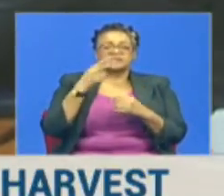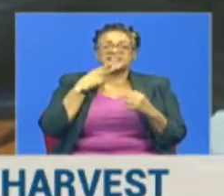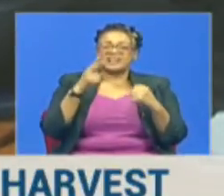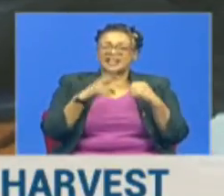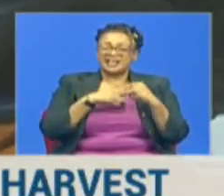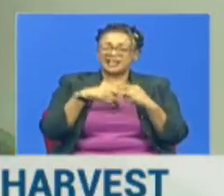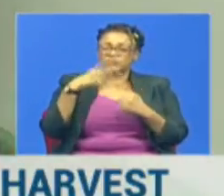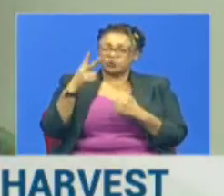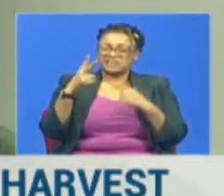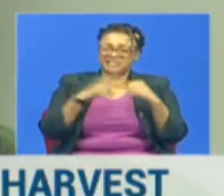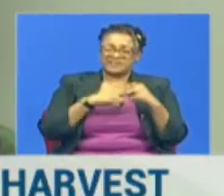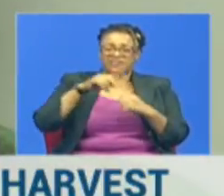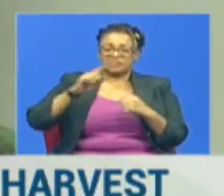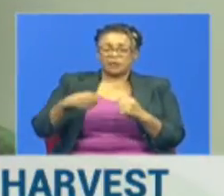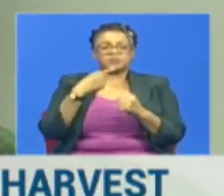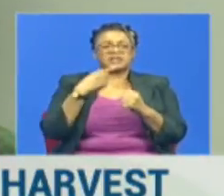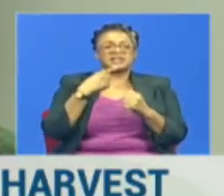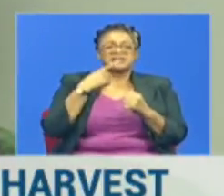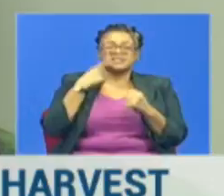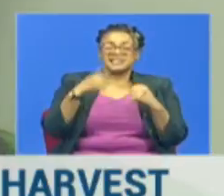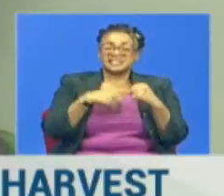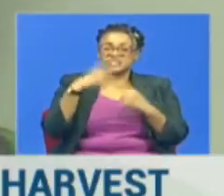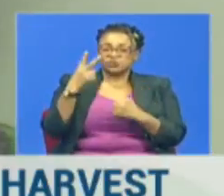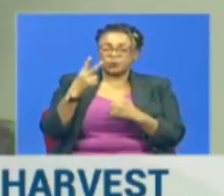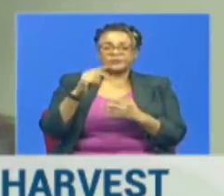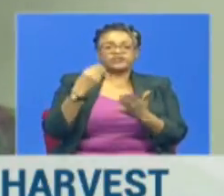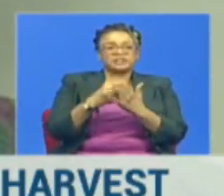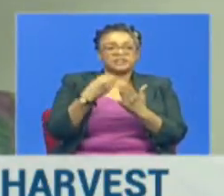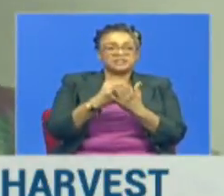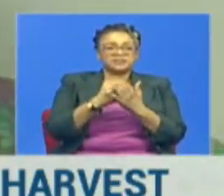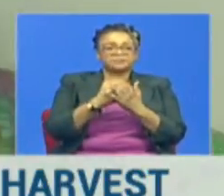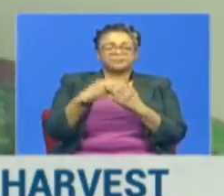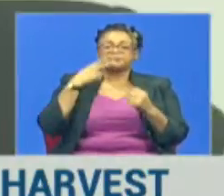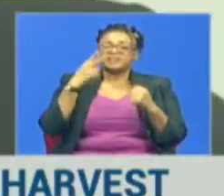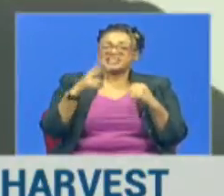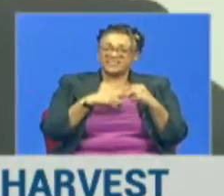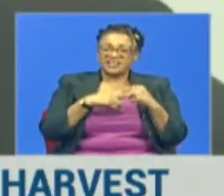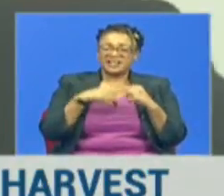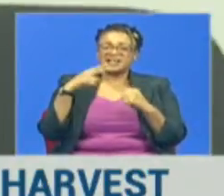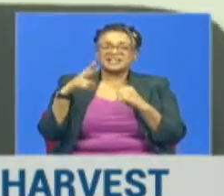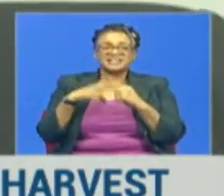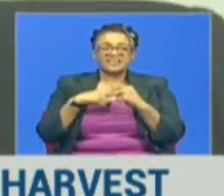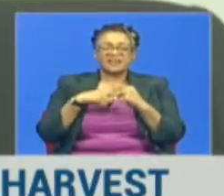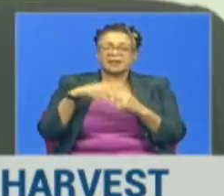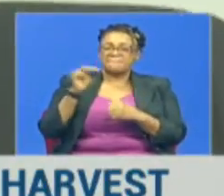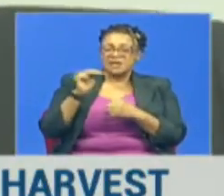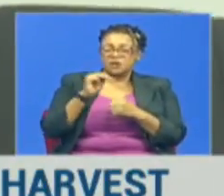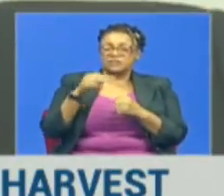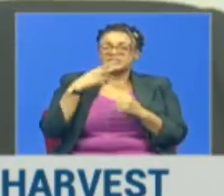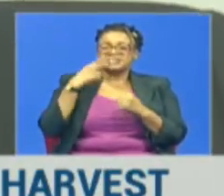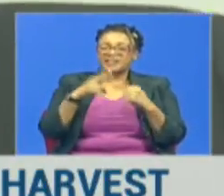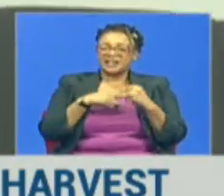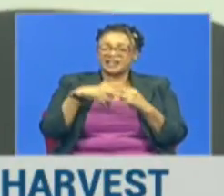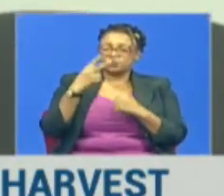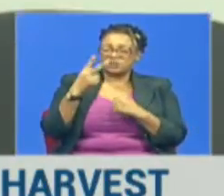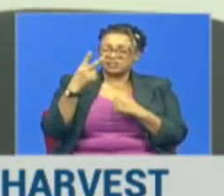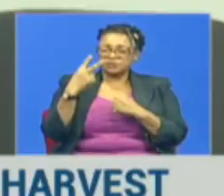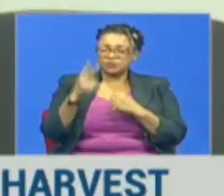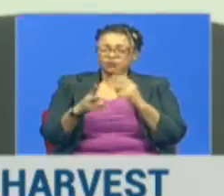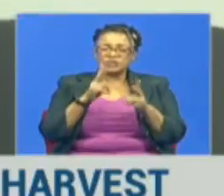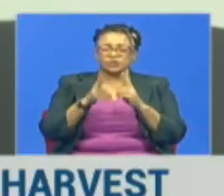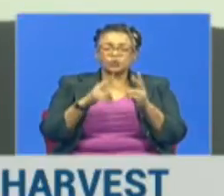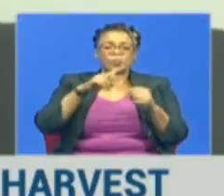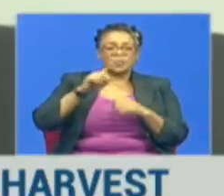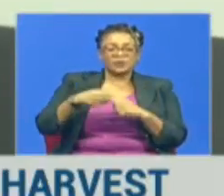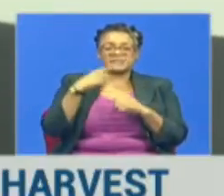727,562 shillings, and 707 million, 725,562